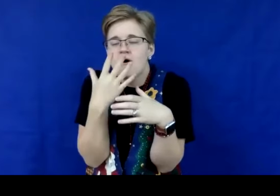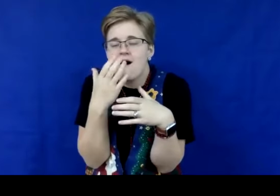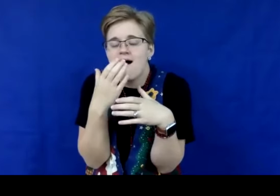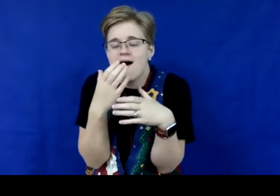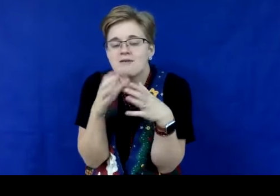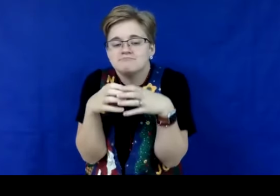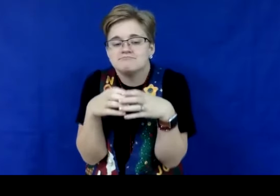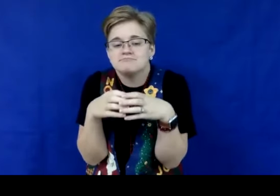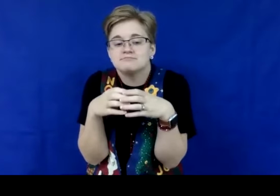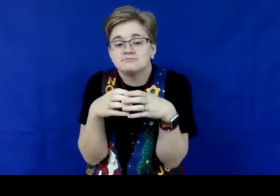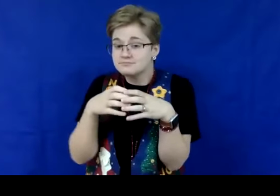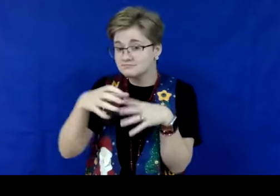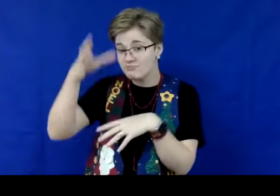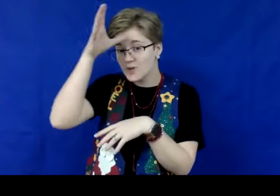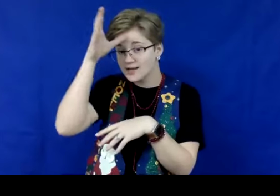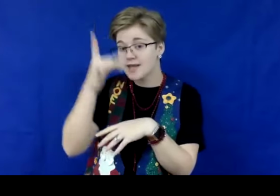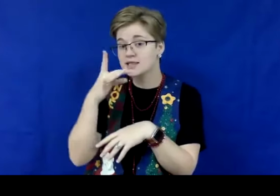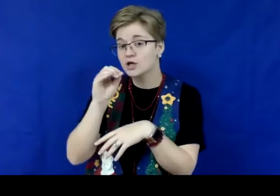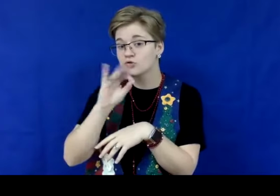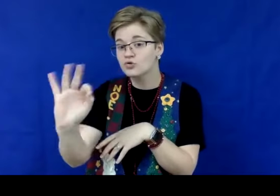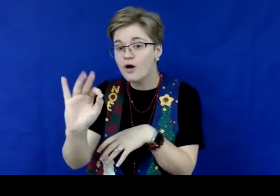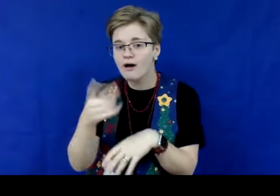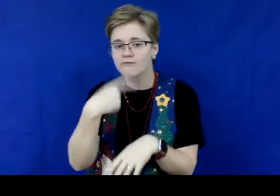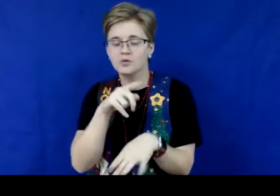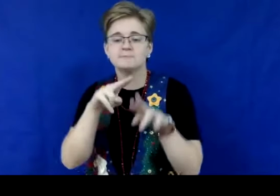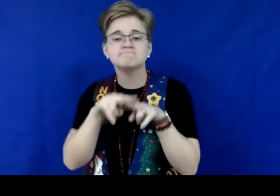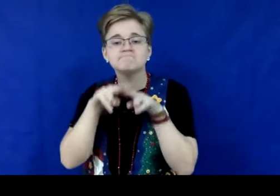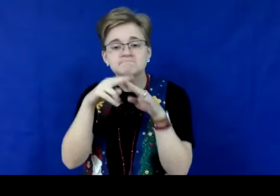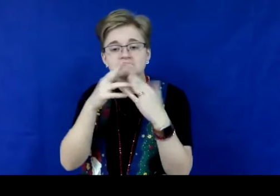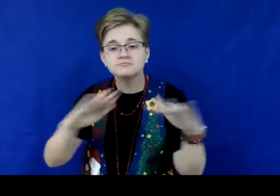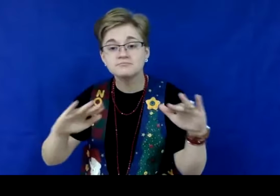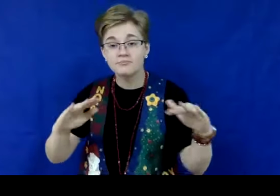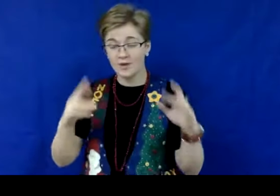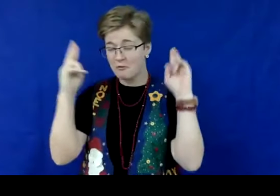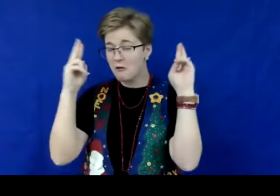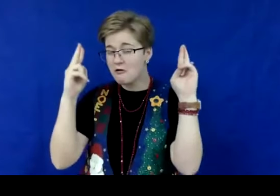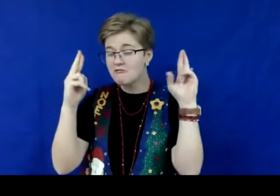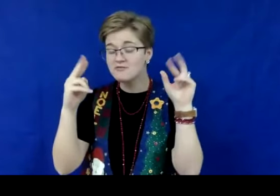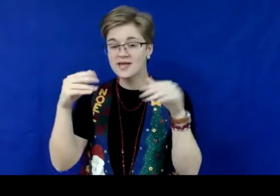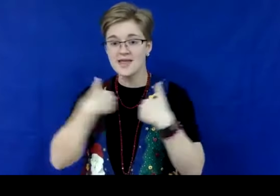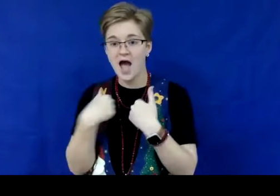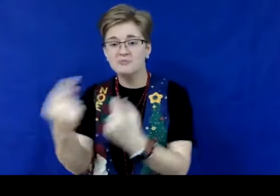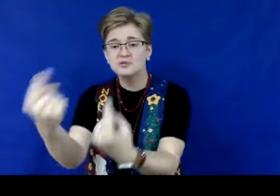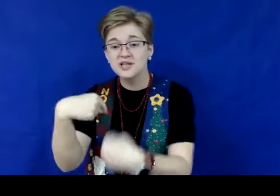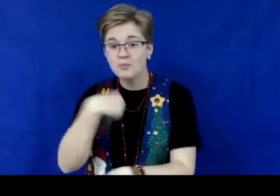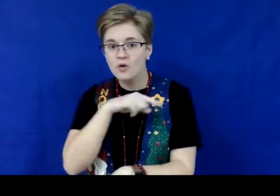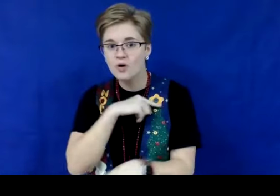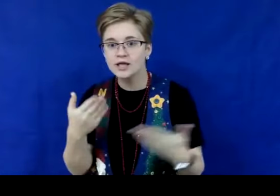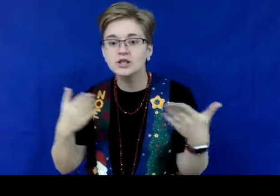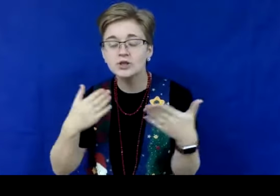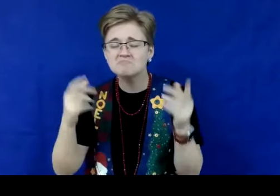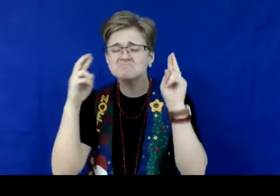stay quiet, hoping some of the little animals will come while we're here, hoping the deer will come